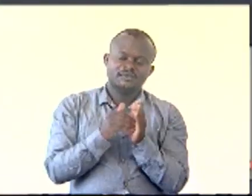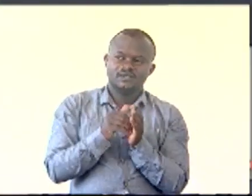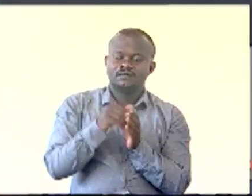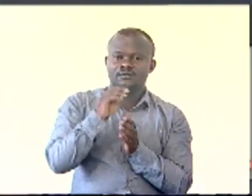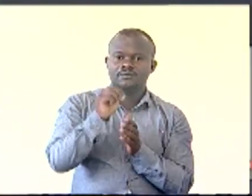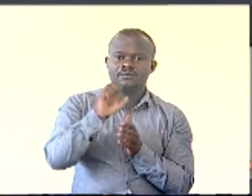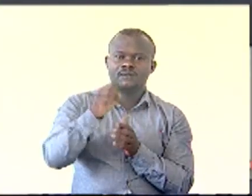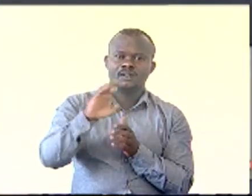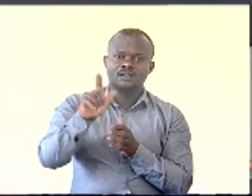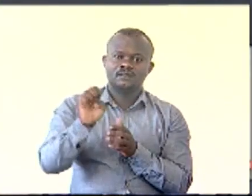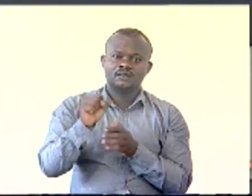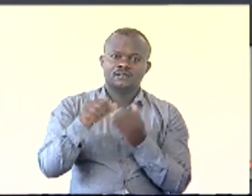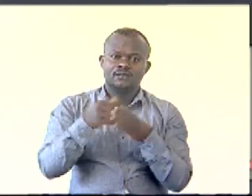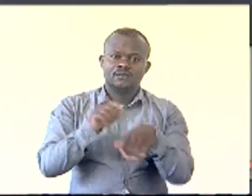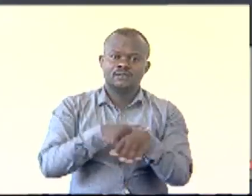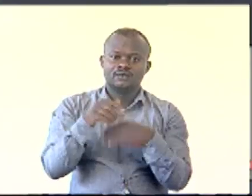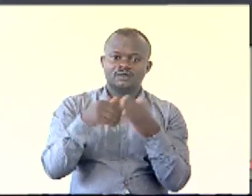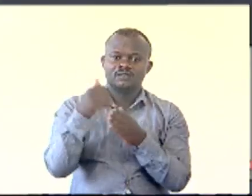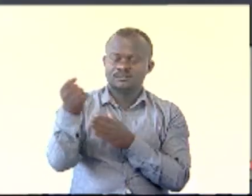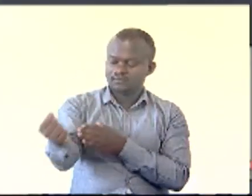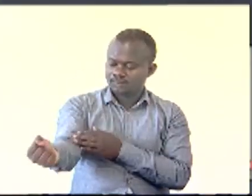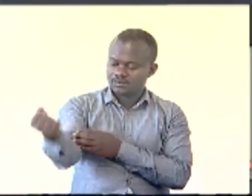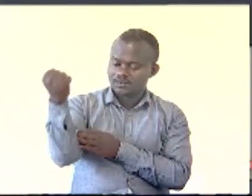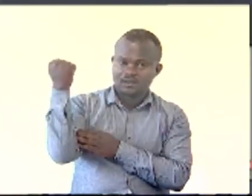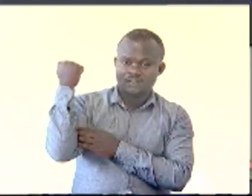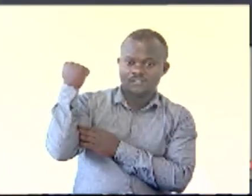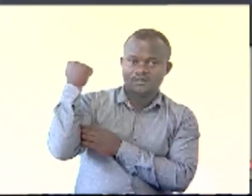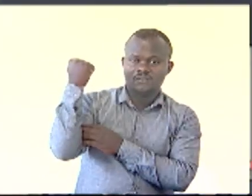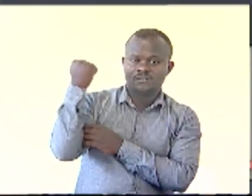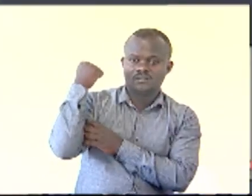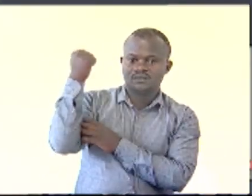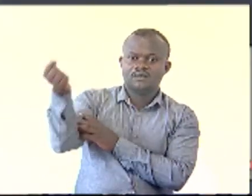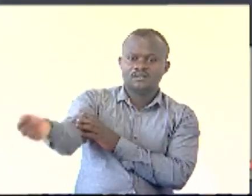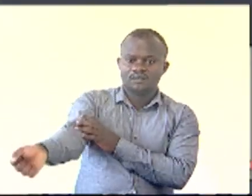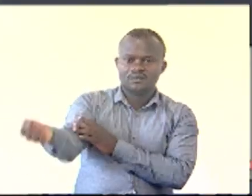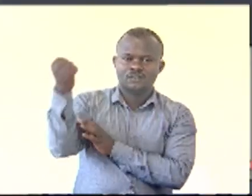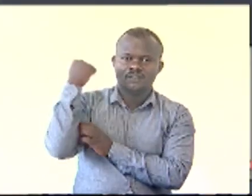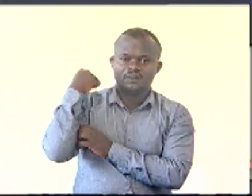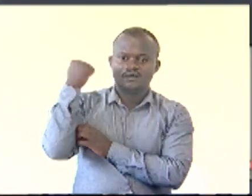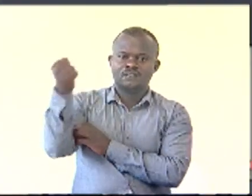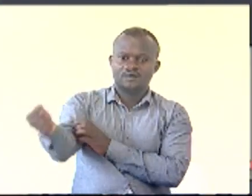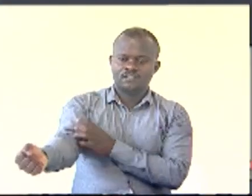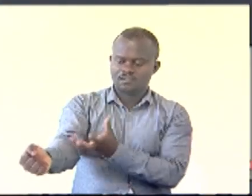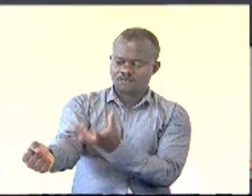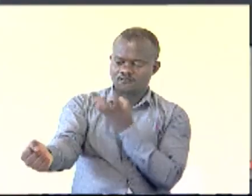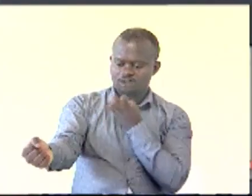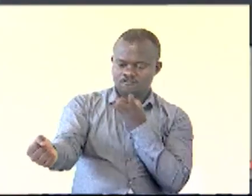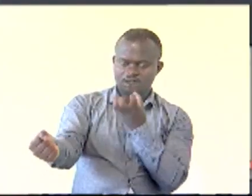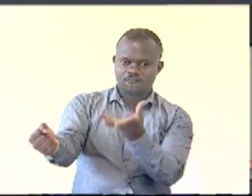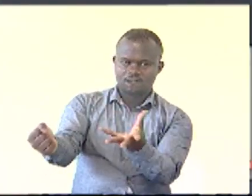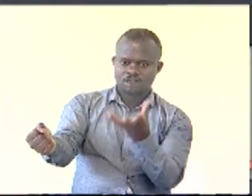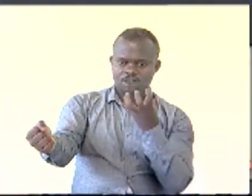muscles. When this one contracts, this one relaxes. So they are antagonistic.